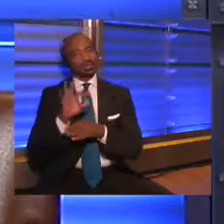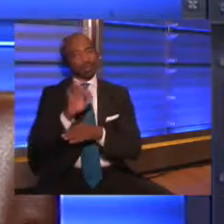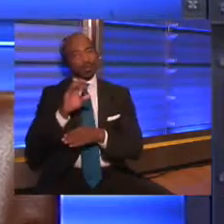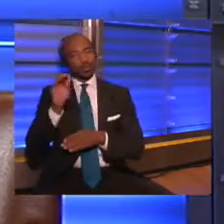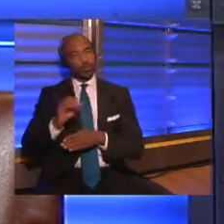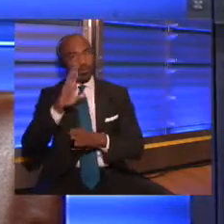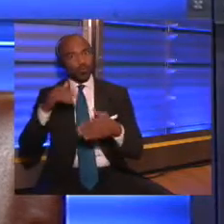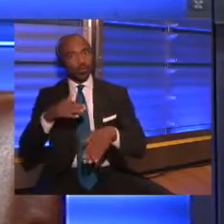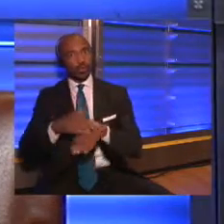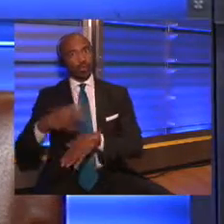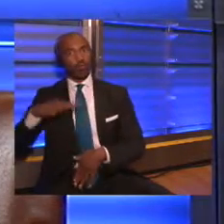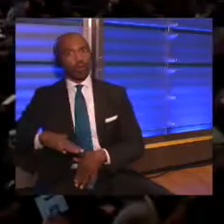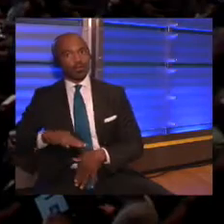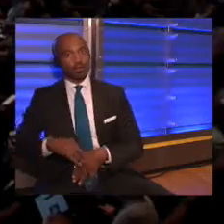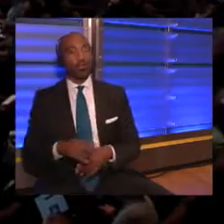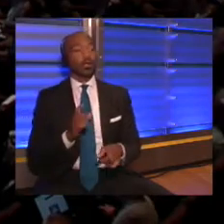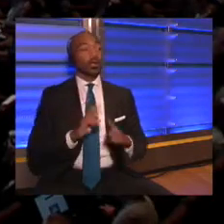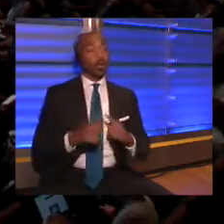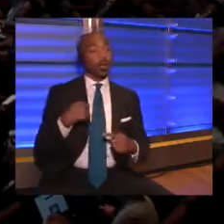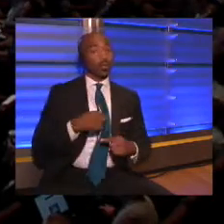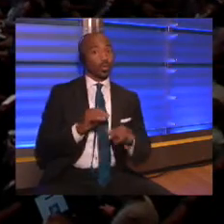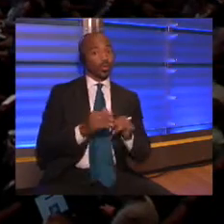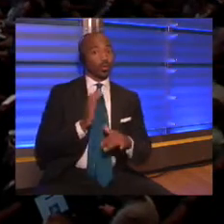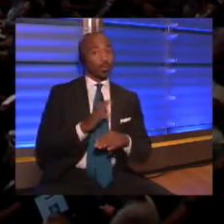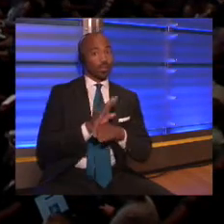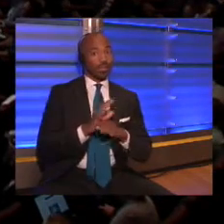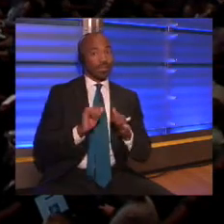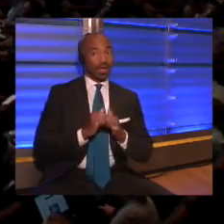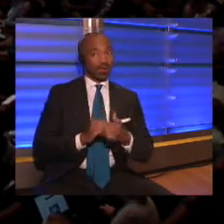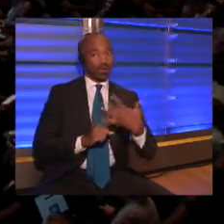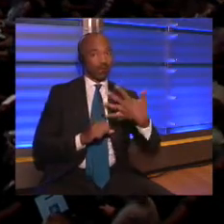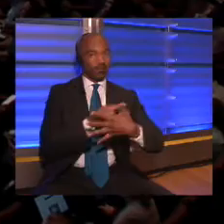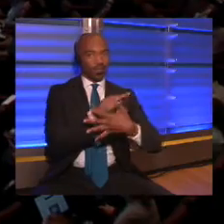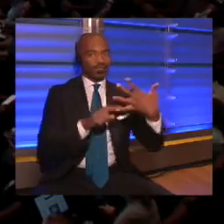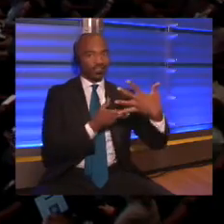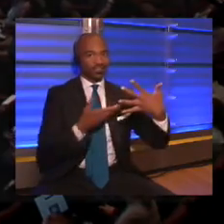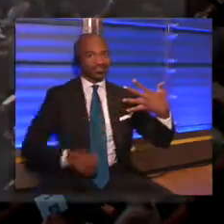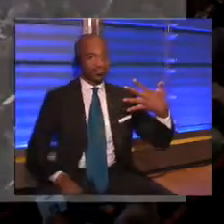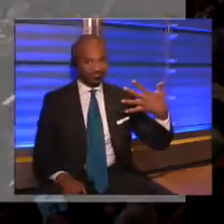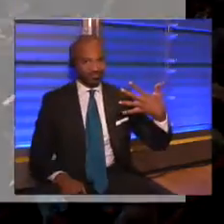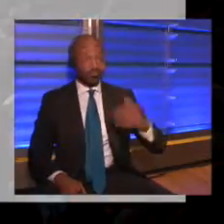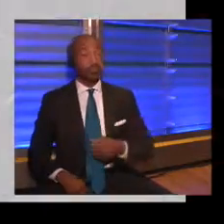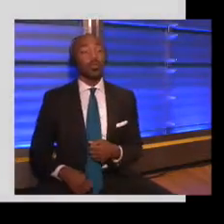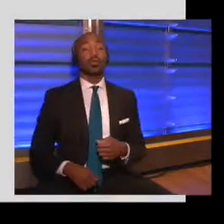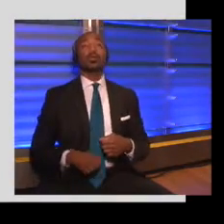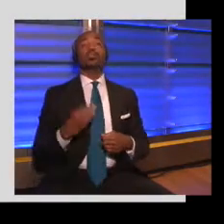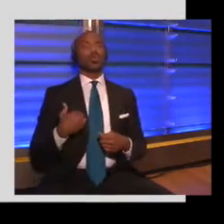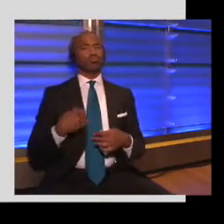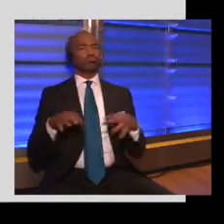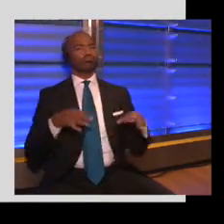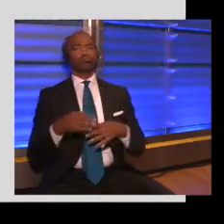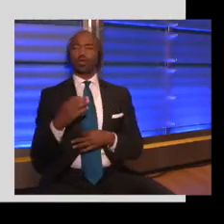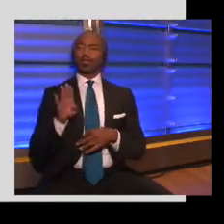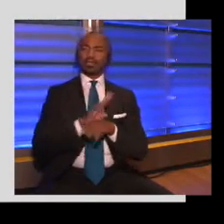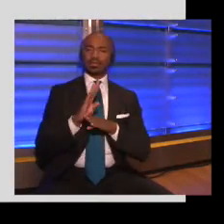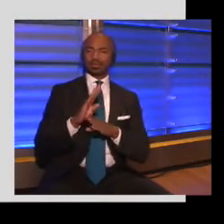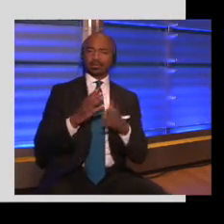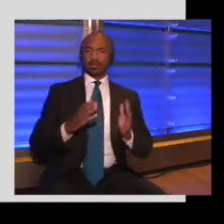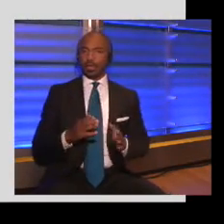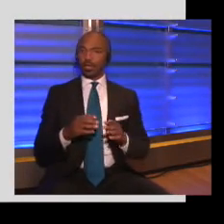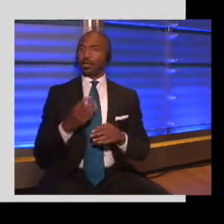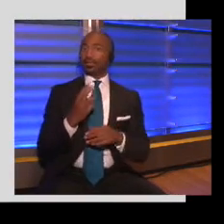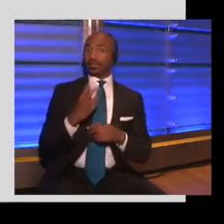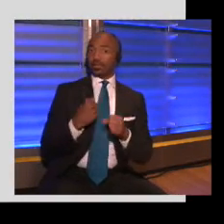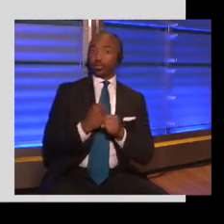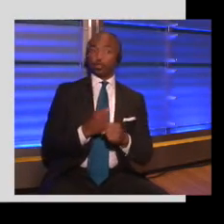So this is the way we measure our business against these 5 things. Give you some examples. So on the business side, over the past 16 years, we've gone from a